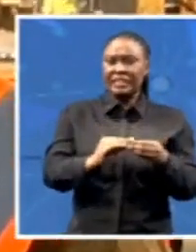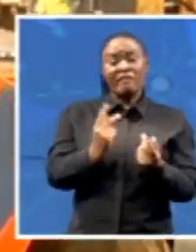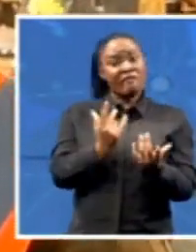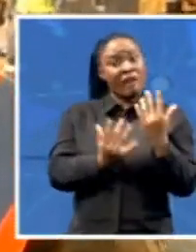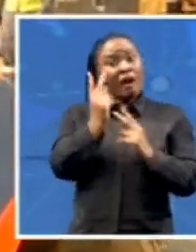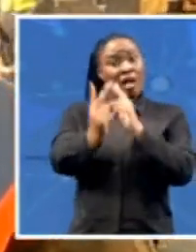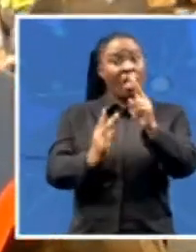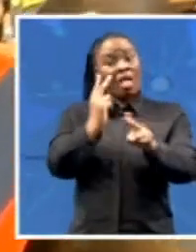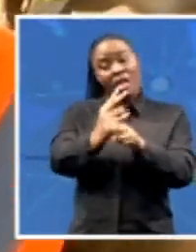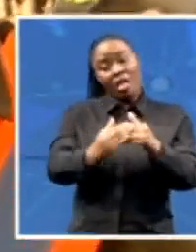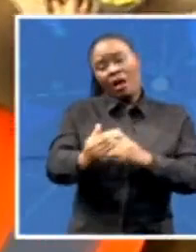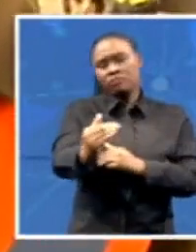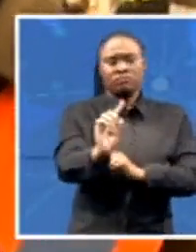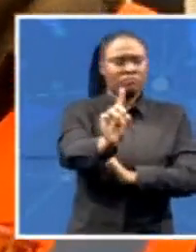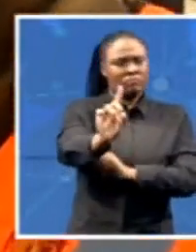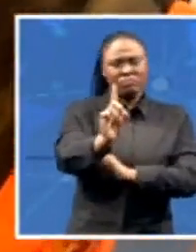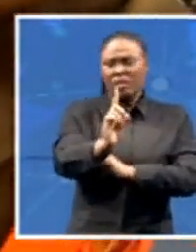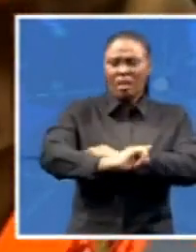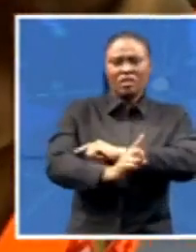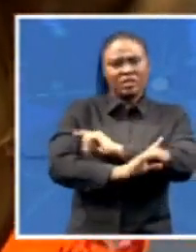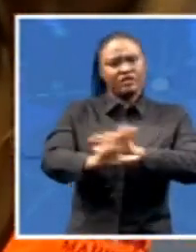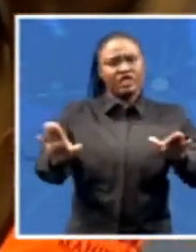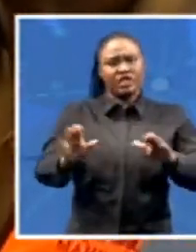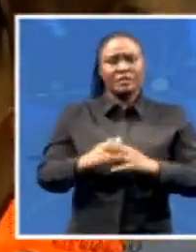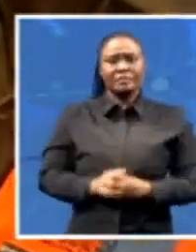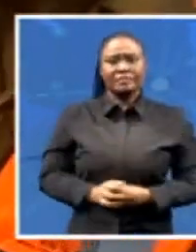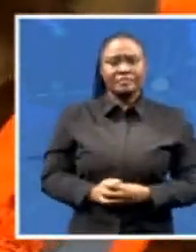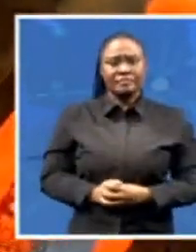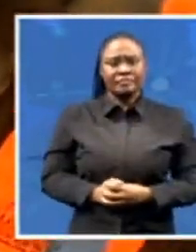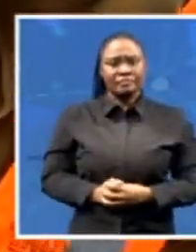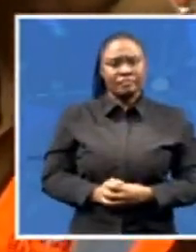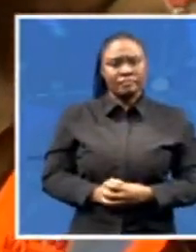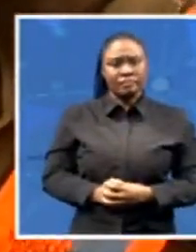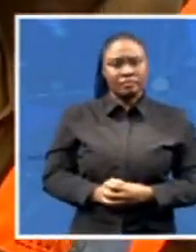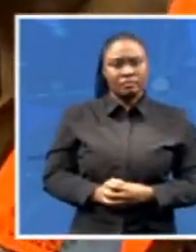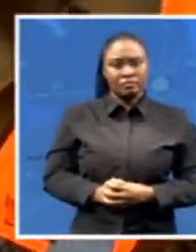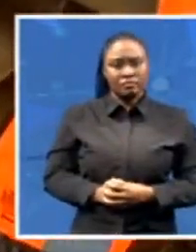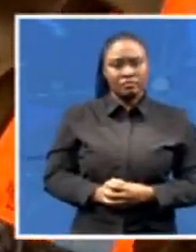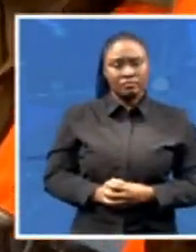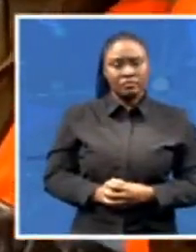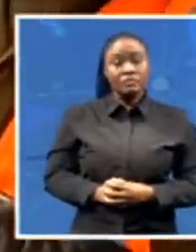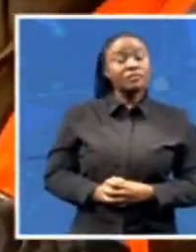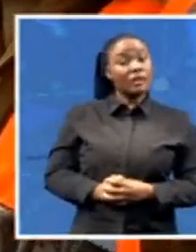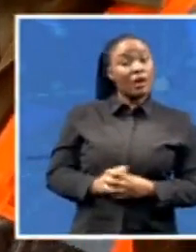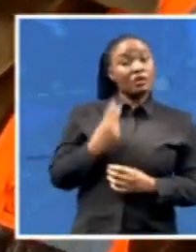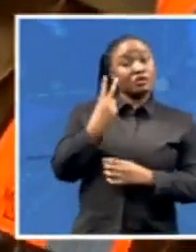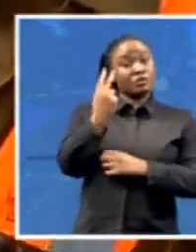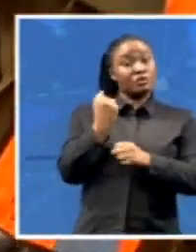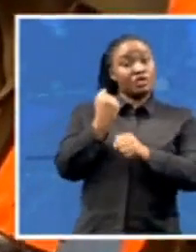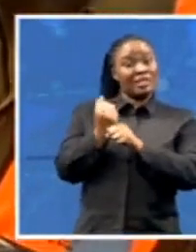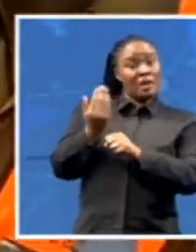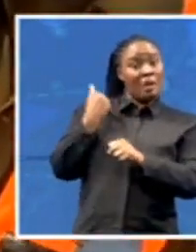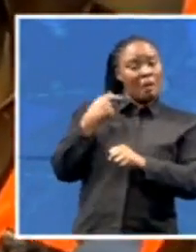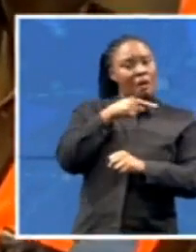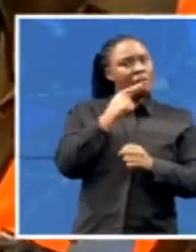in this town. Thank you. Okay, and then Mayor, let's just go back to the incident of 2 years ago, because now it's repeating itself. Were